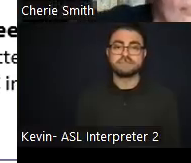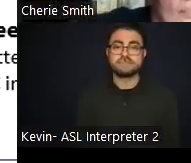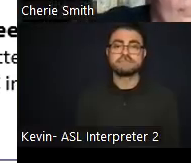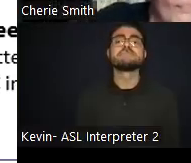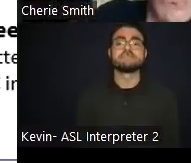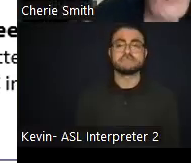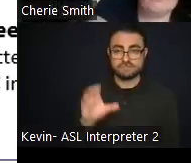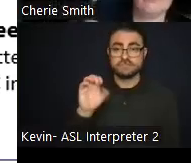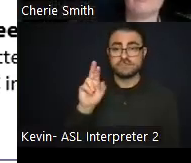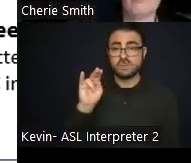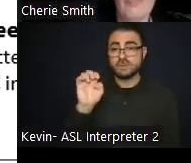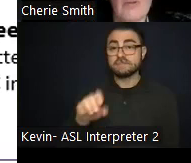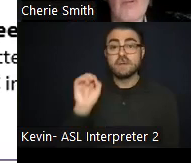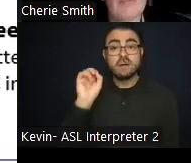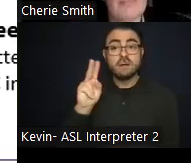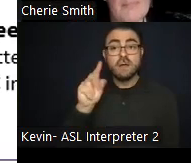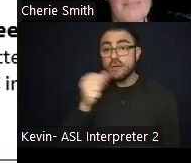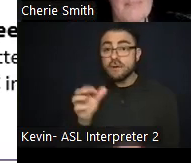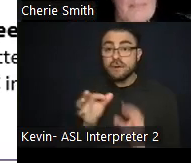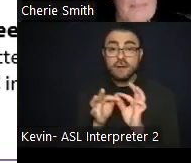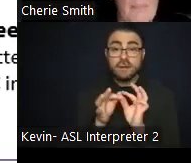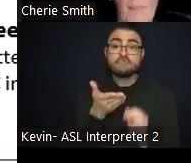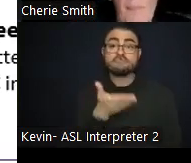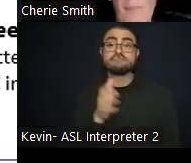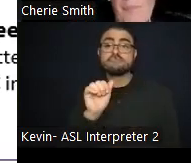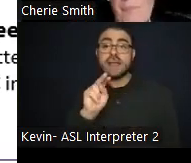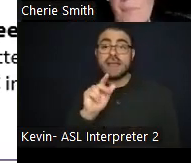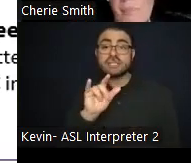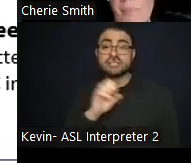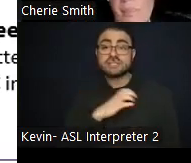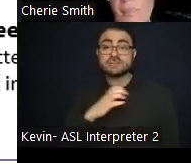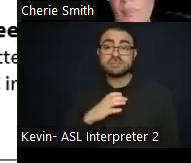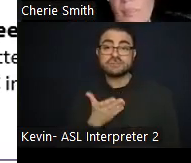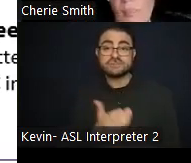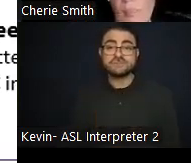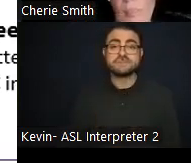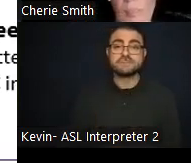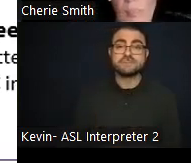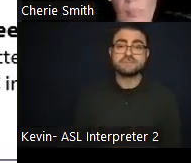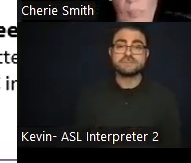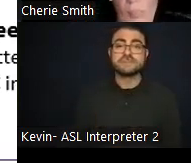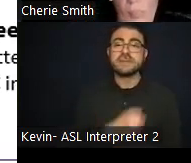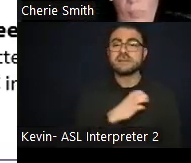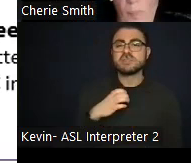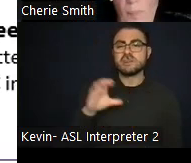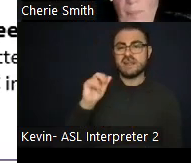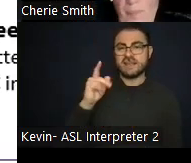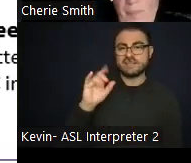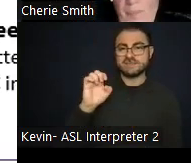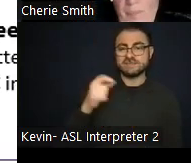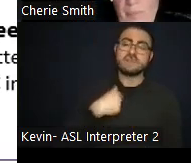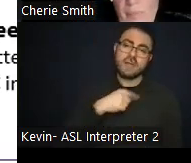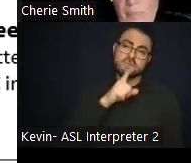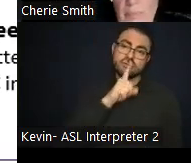Okay, any other comments or Commissioner Angie? Hi, I know that I'm sure that staff knows how long